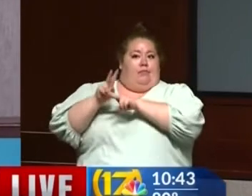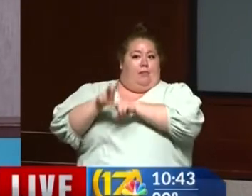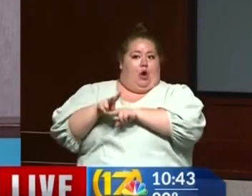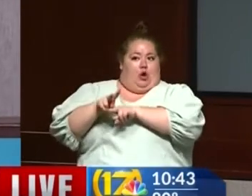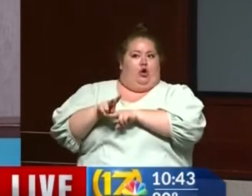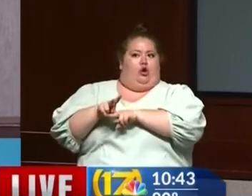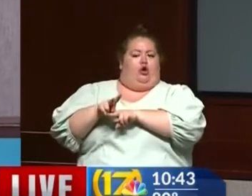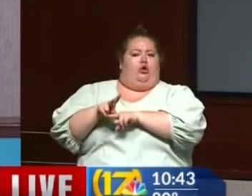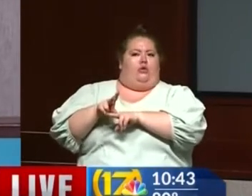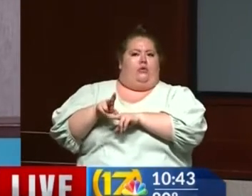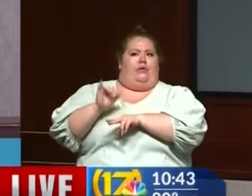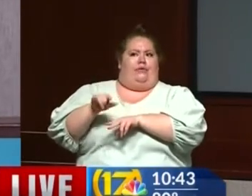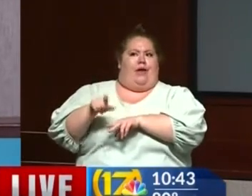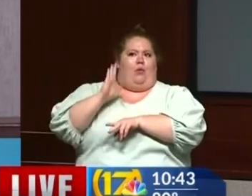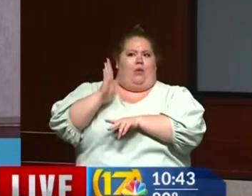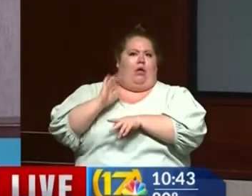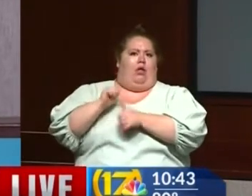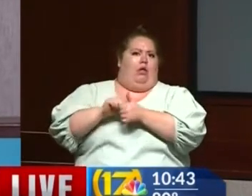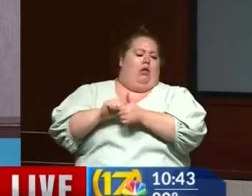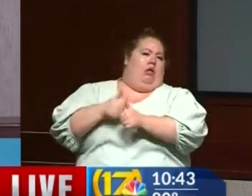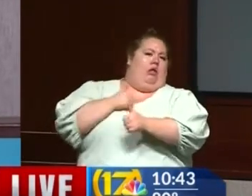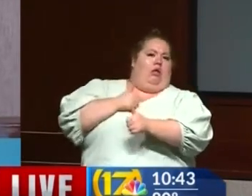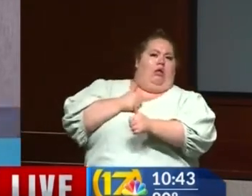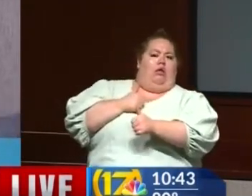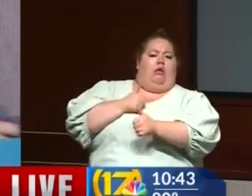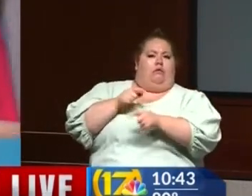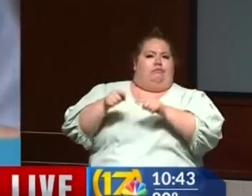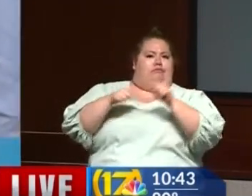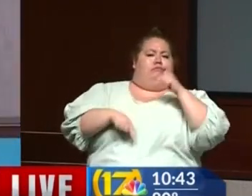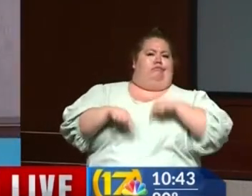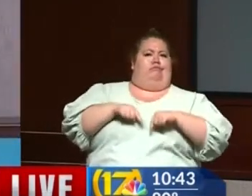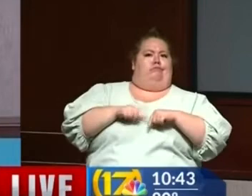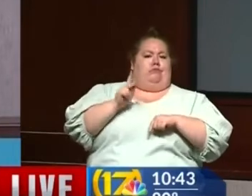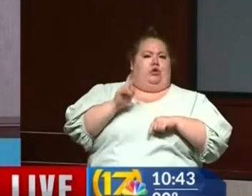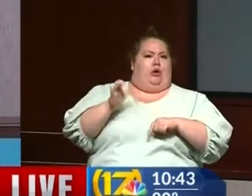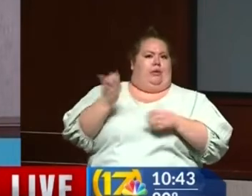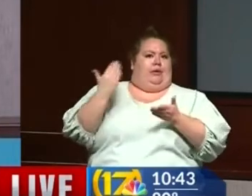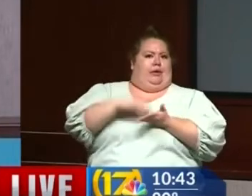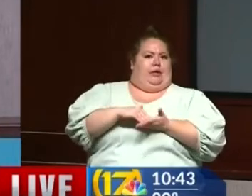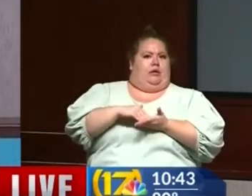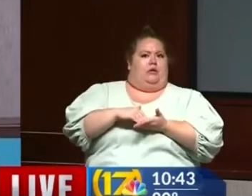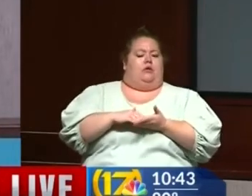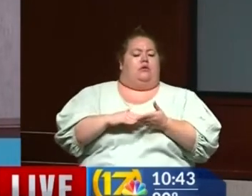Thanks, Austin. We're going to have Matt respond. Give us 1 second.